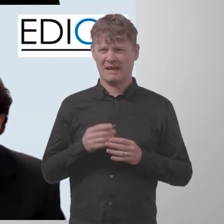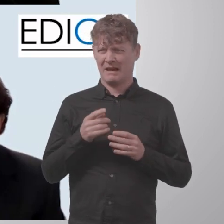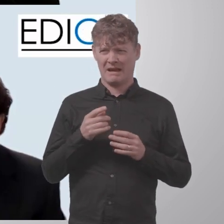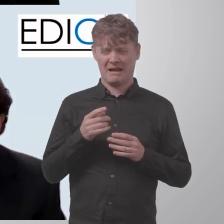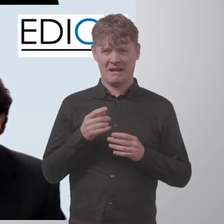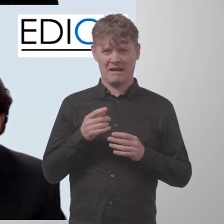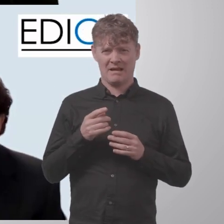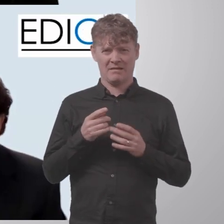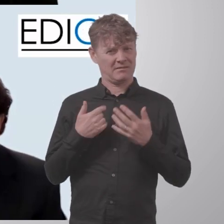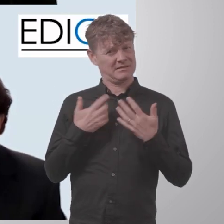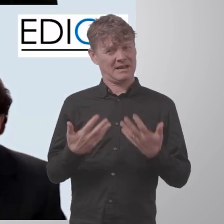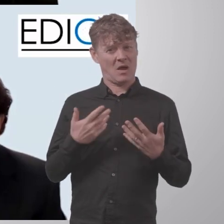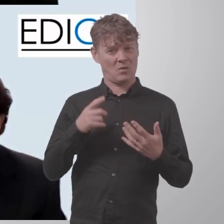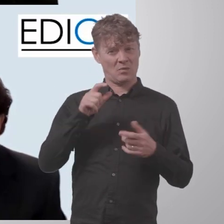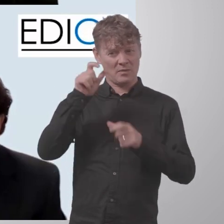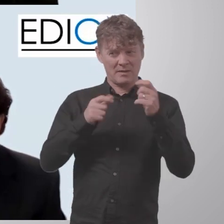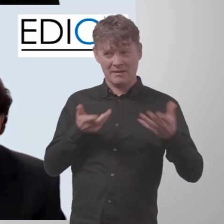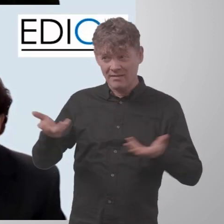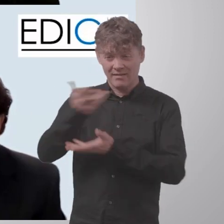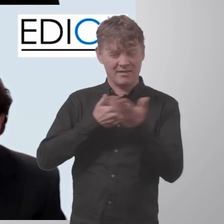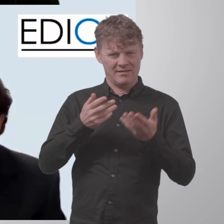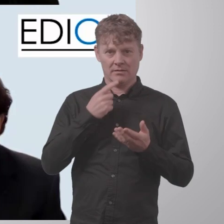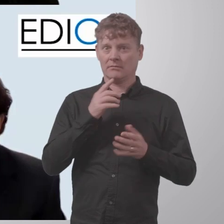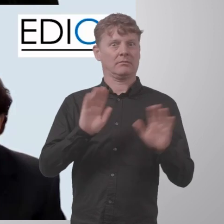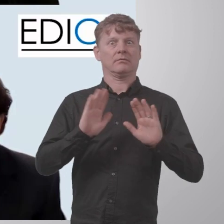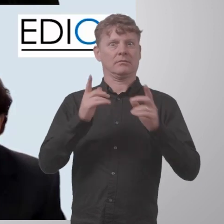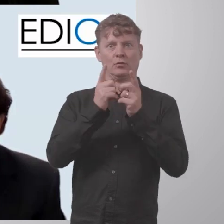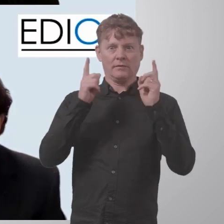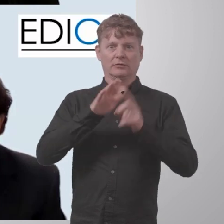wouldn't say it's a relaxed atmosphere. But there also is, I guess,